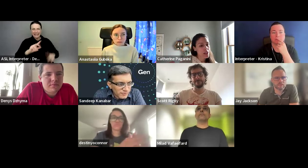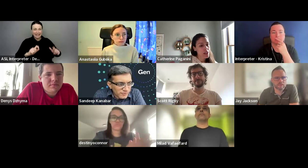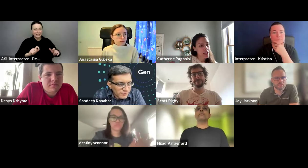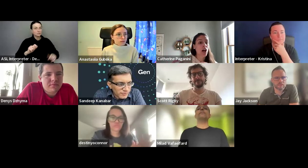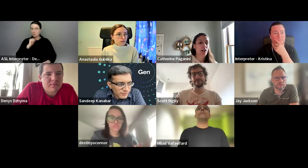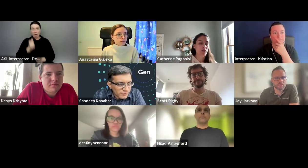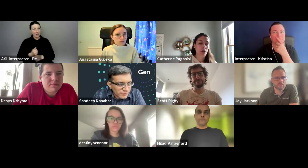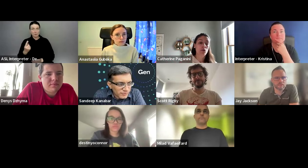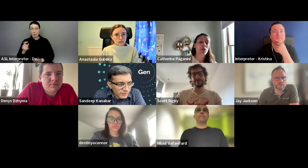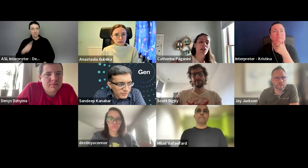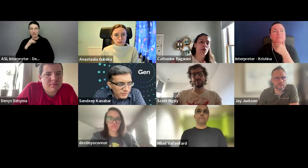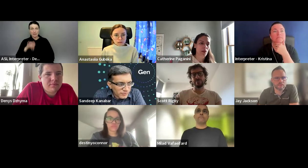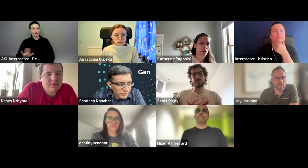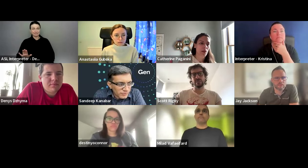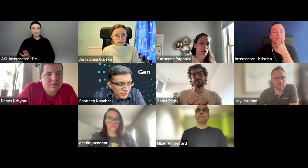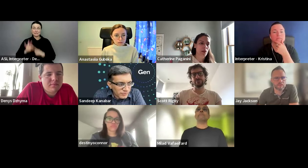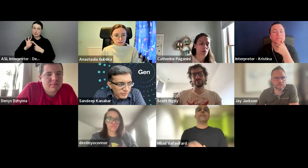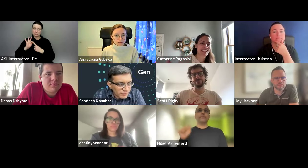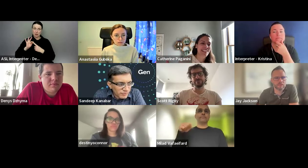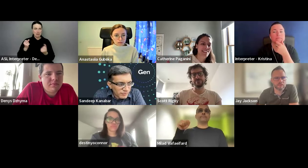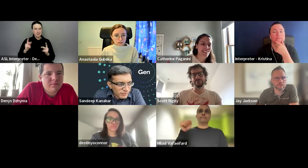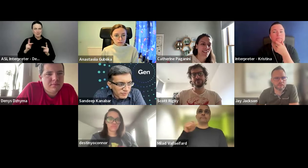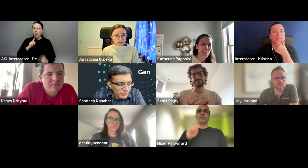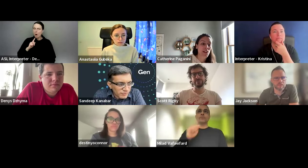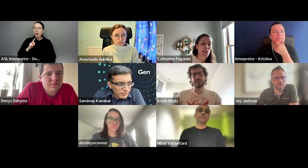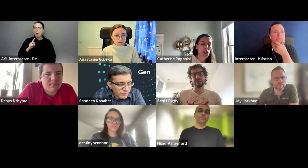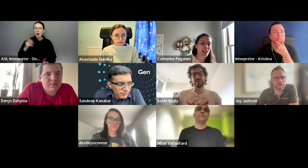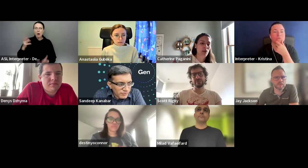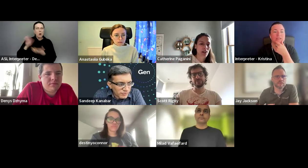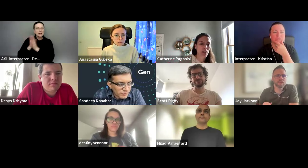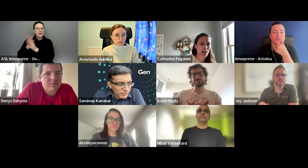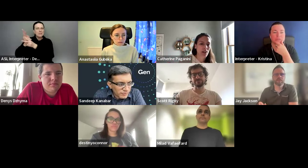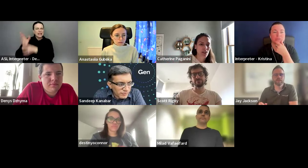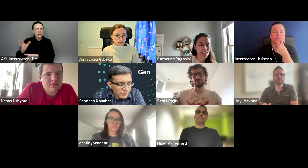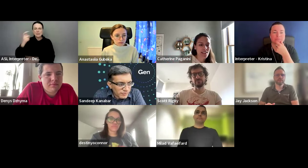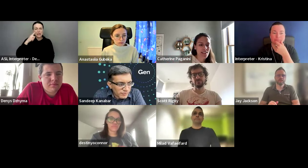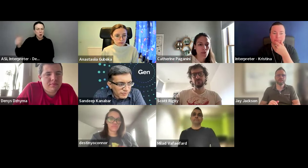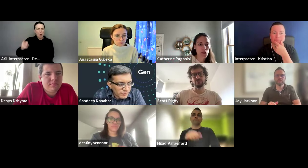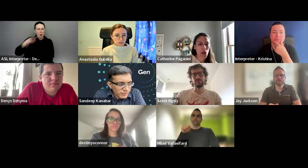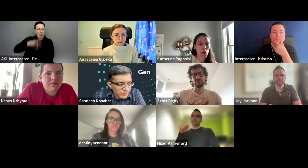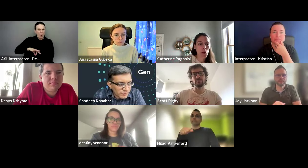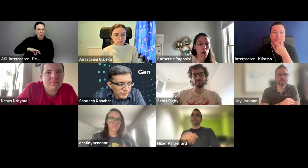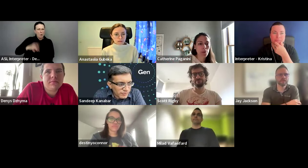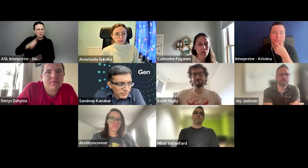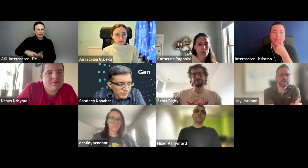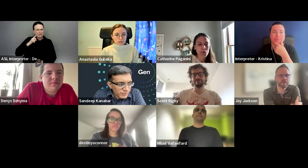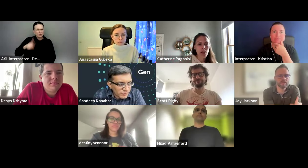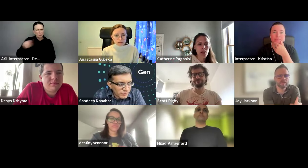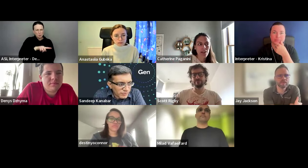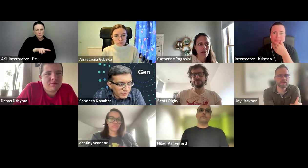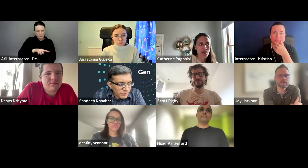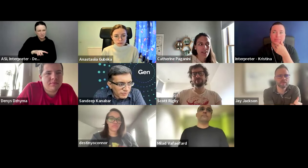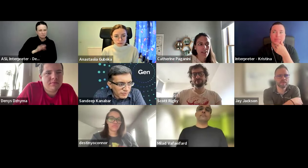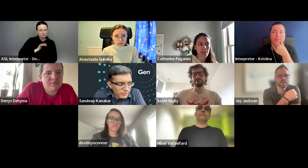is very special, and a lot of people really want to become it because it is That's good true. and recognized.